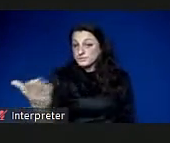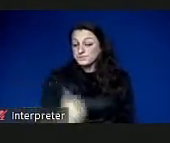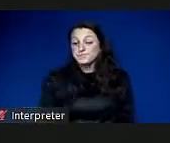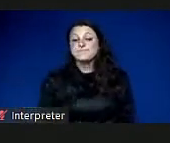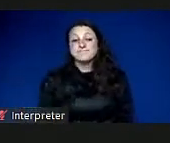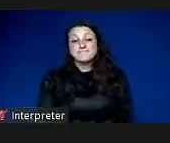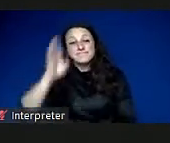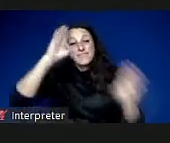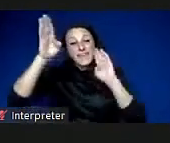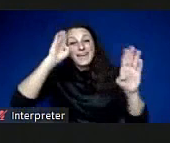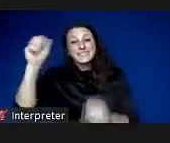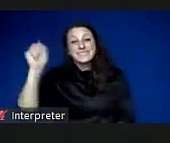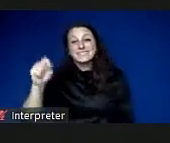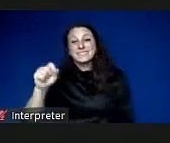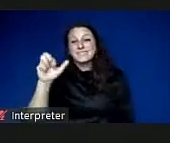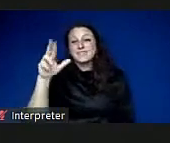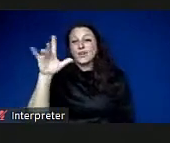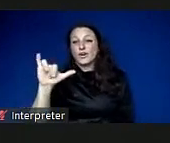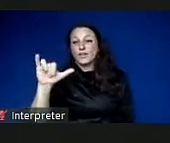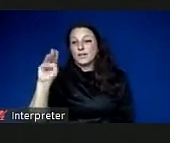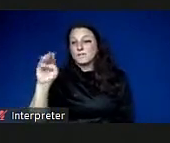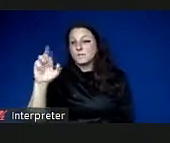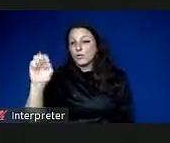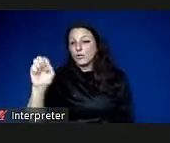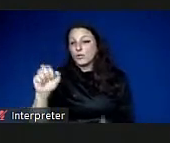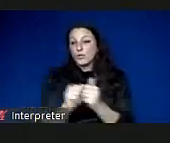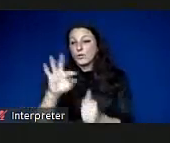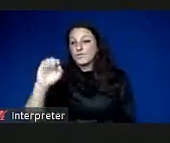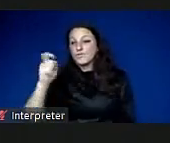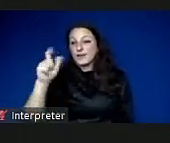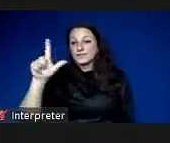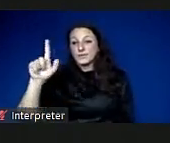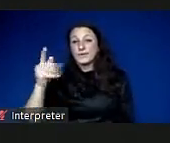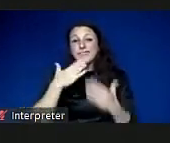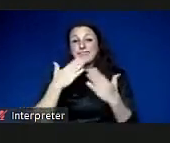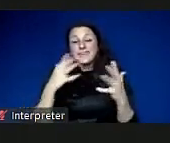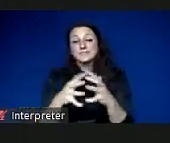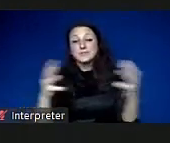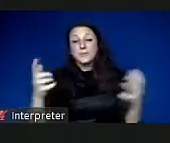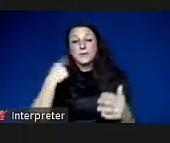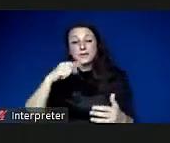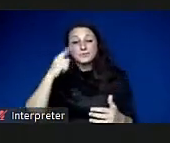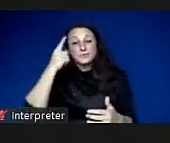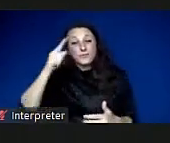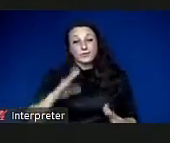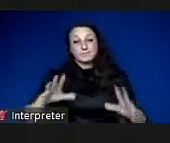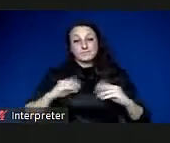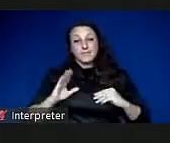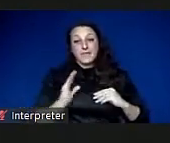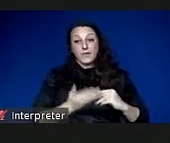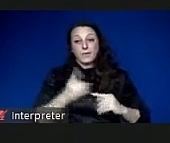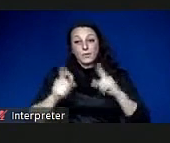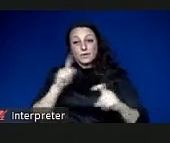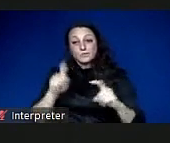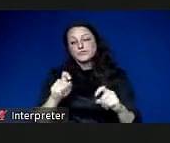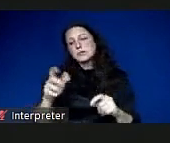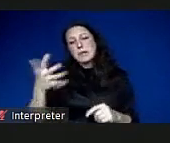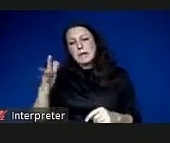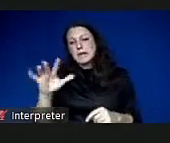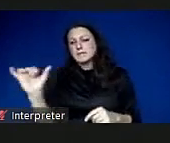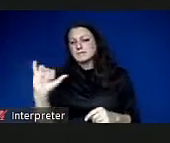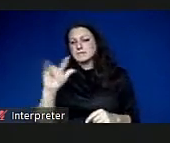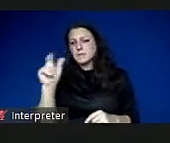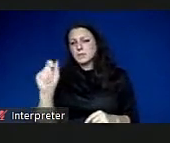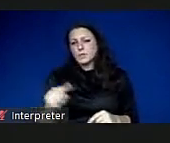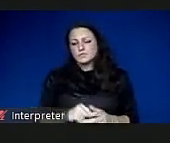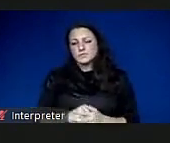Hi there. Yes, it's Carly Moore with Fox 21. Thanks so much for taking our questions. Kind of have a similar question